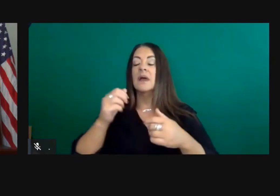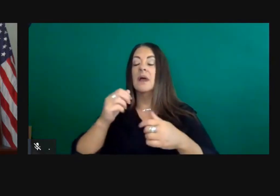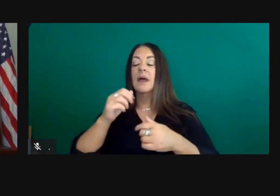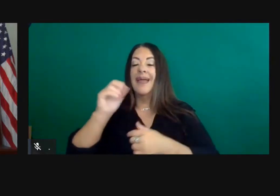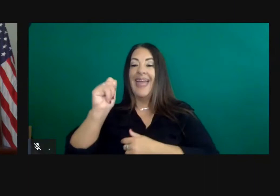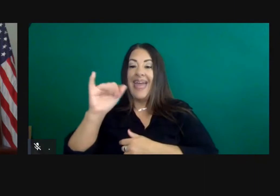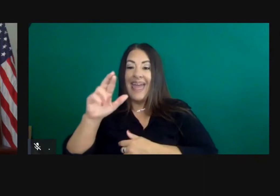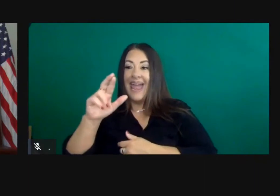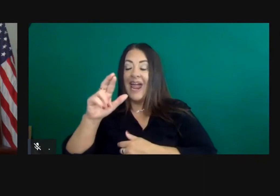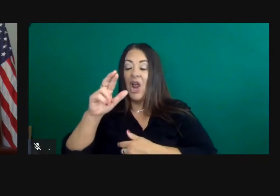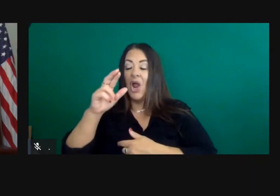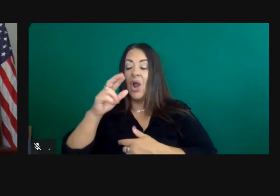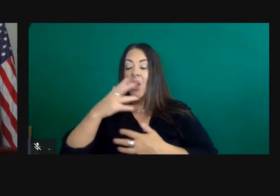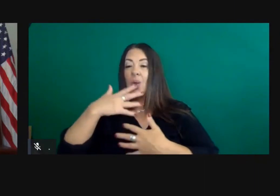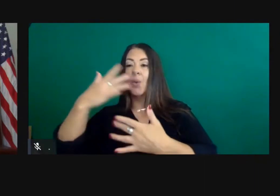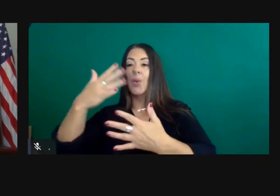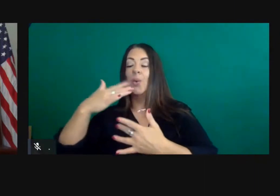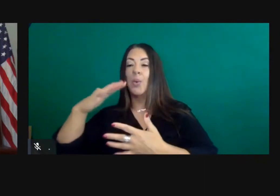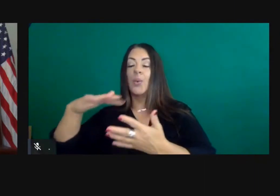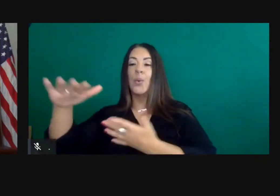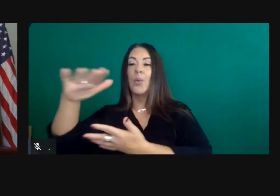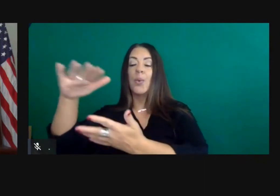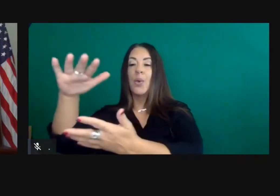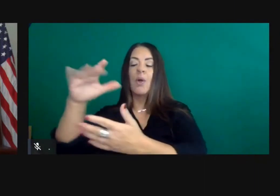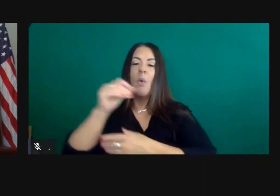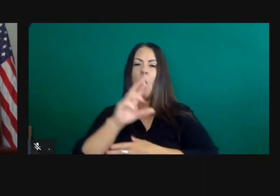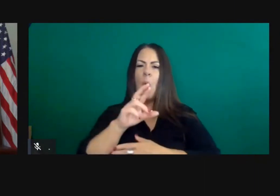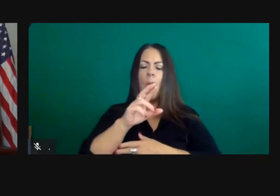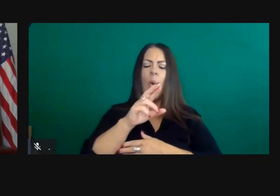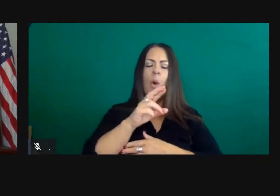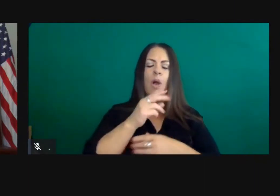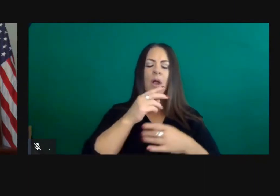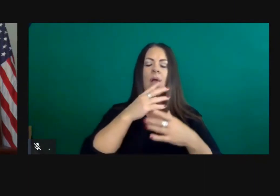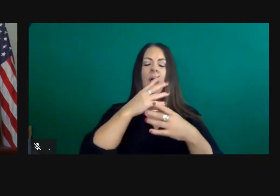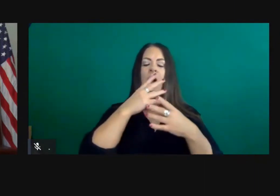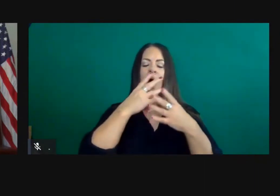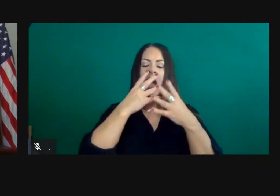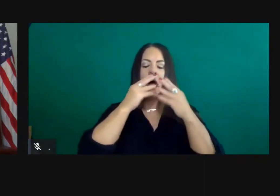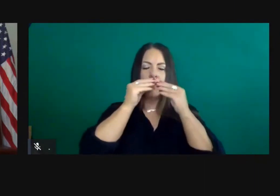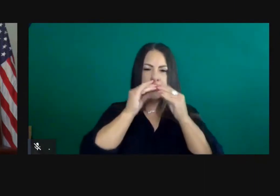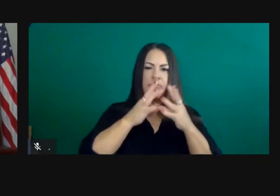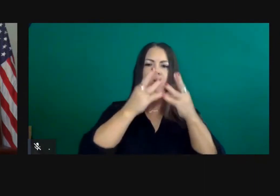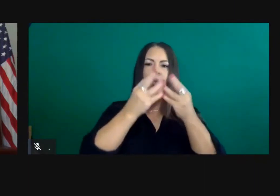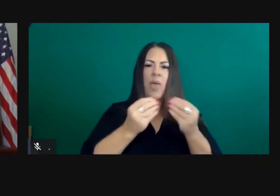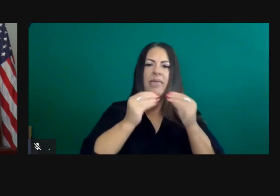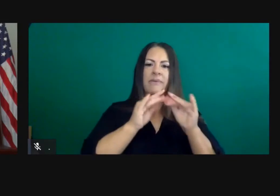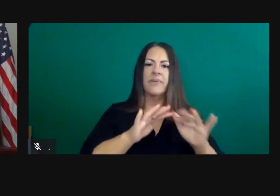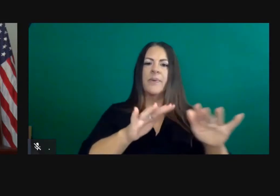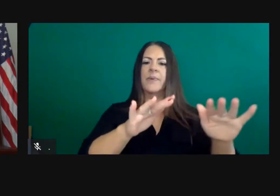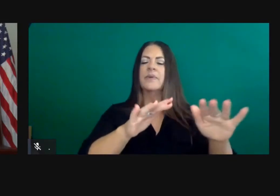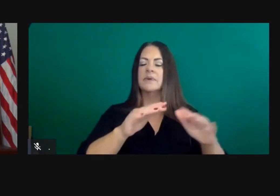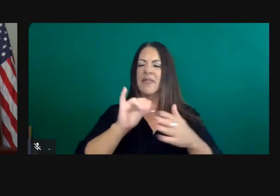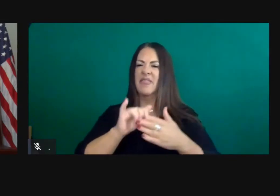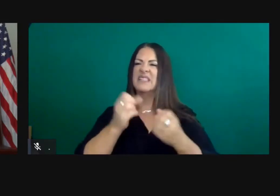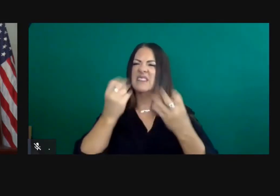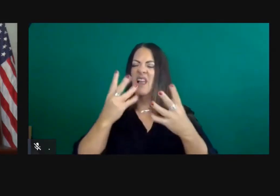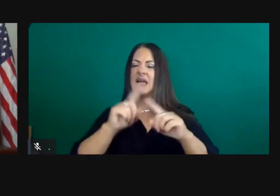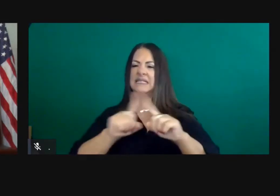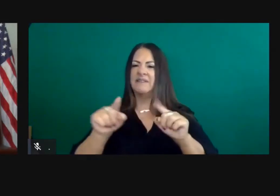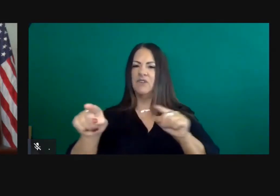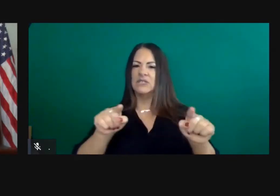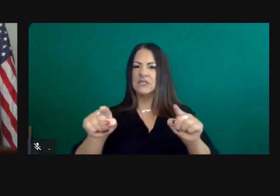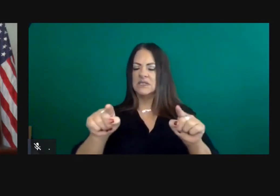aerosolized, the smaller particles, that there's a lot of space in between, and that it lives